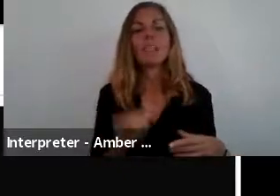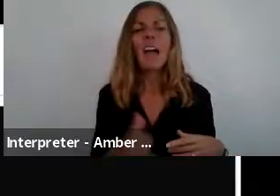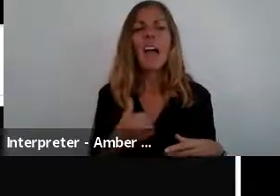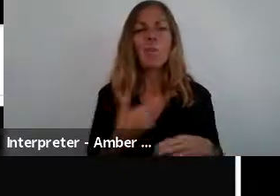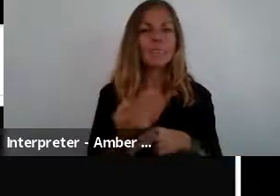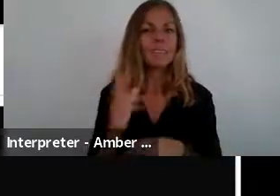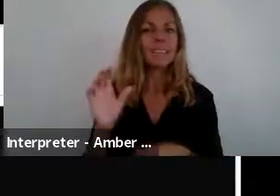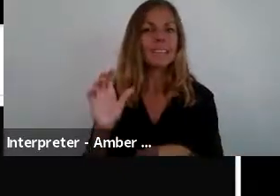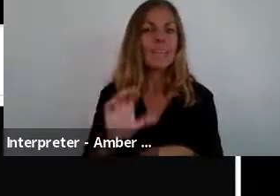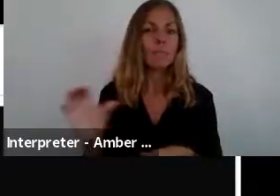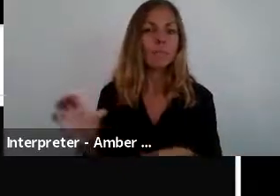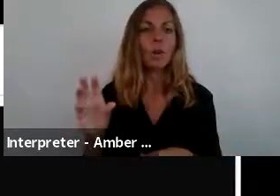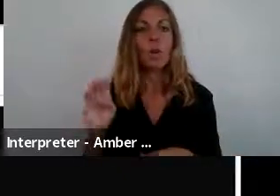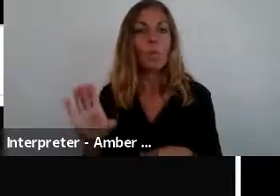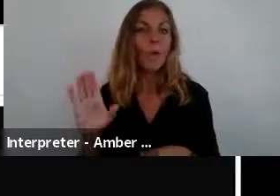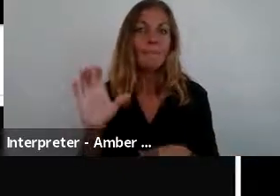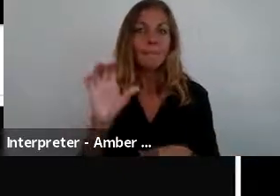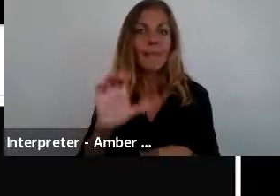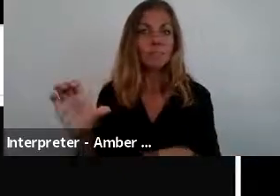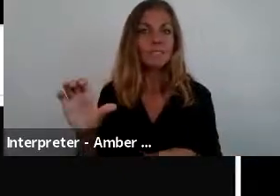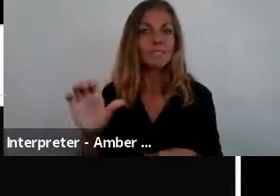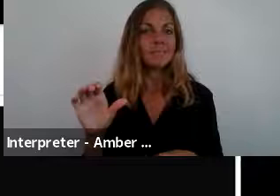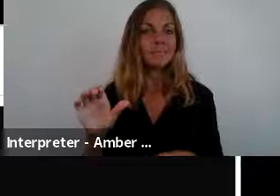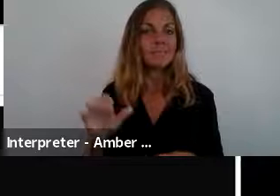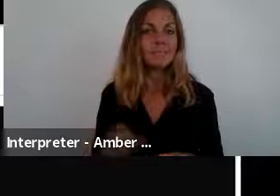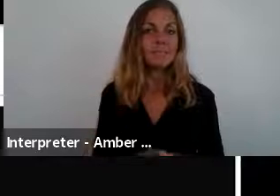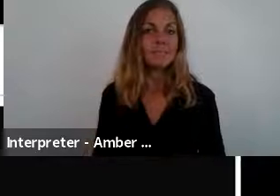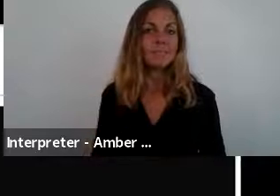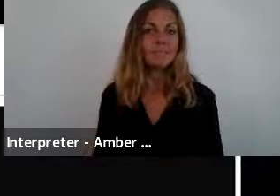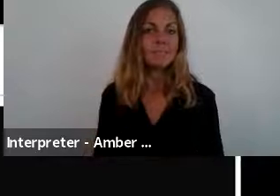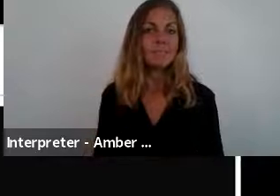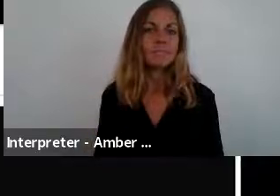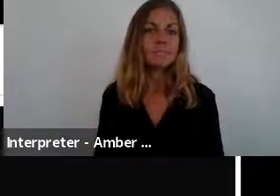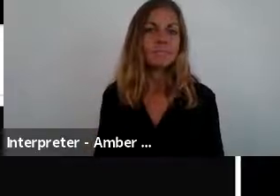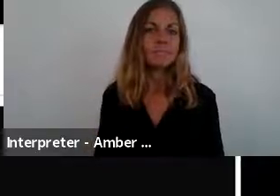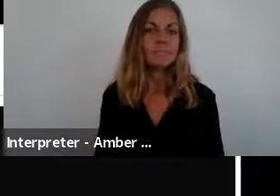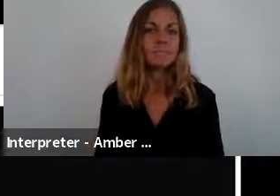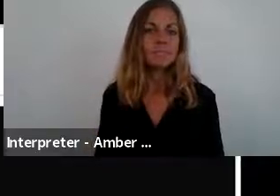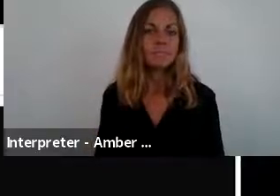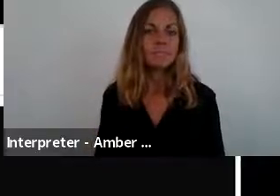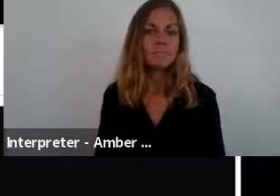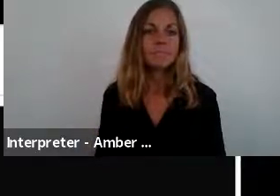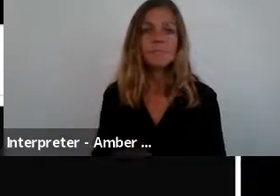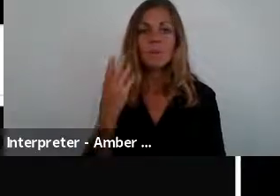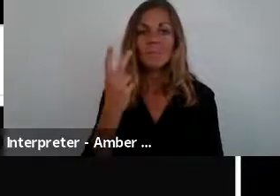Captioner because I just needed a picture of what it would look like. So you get Web